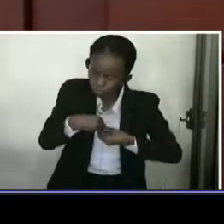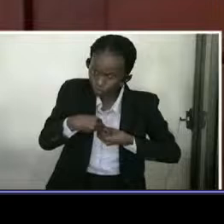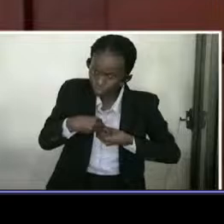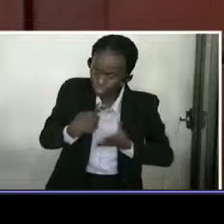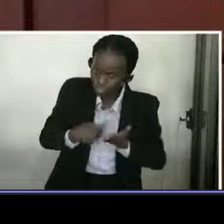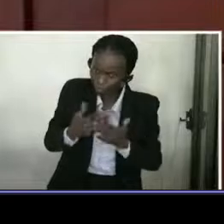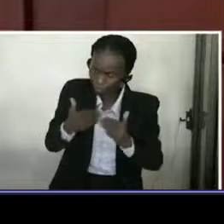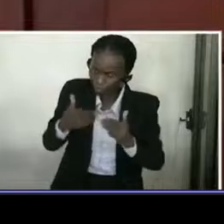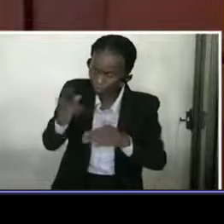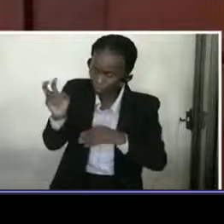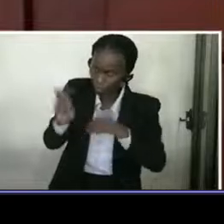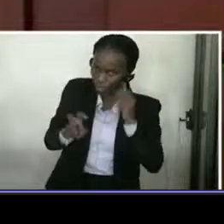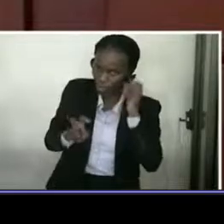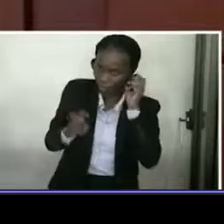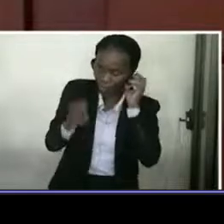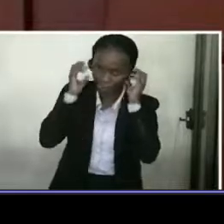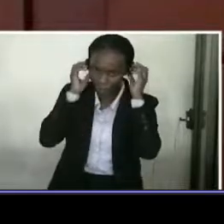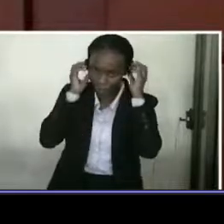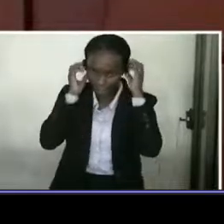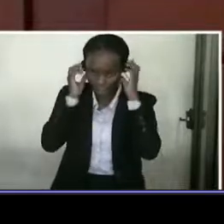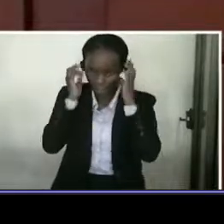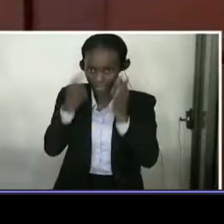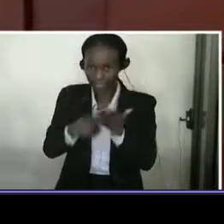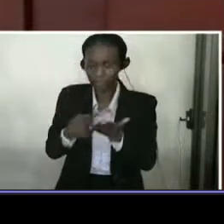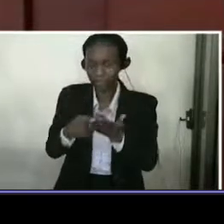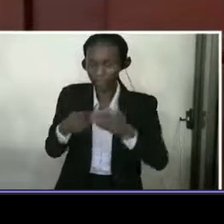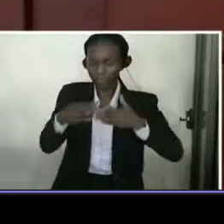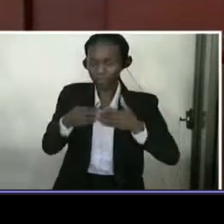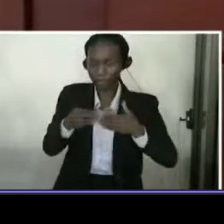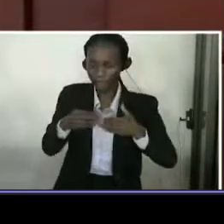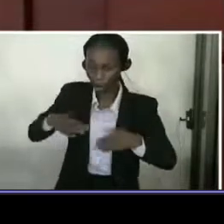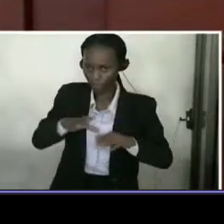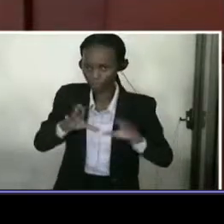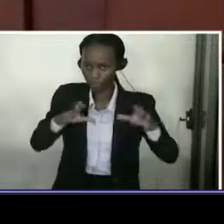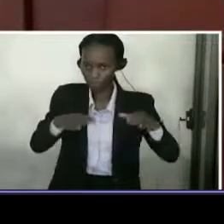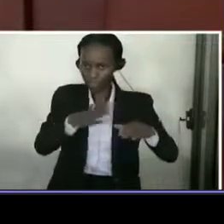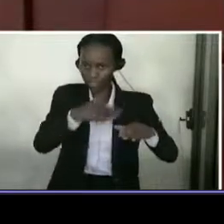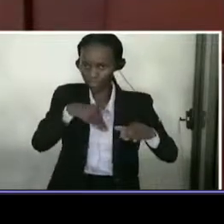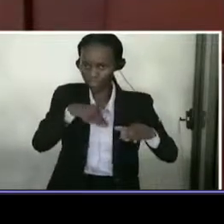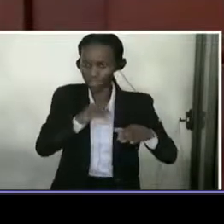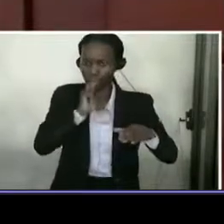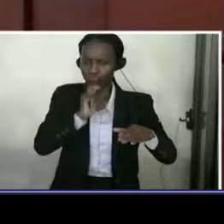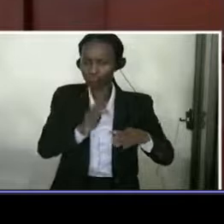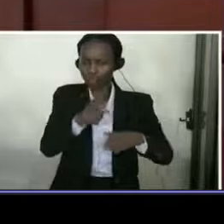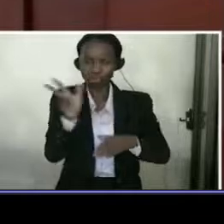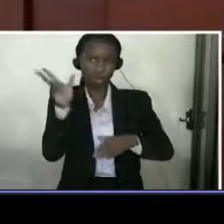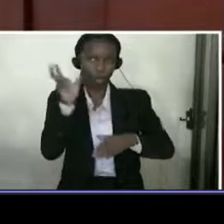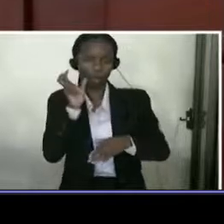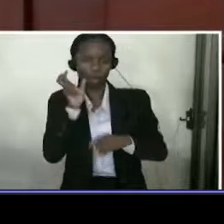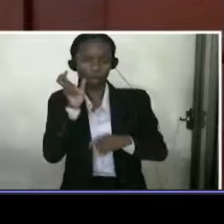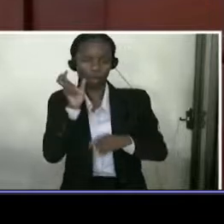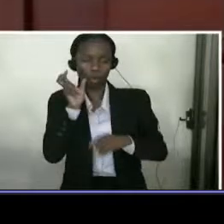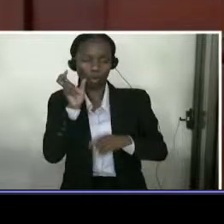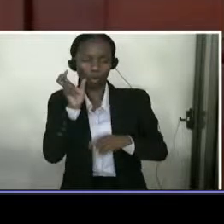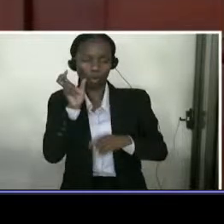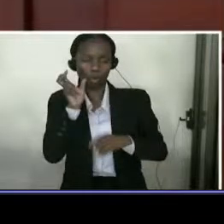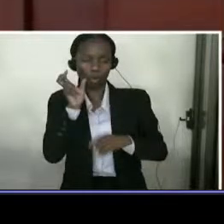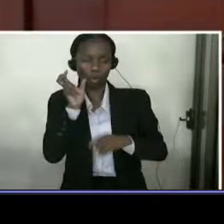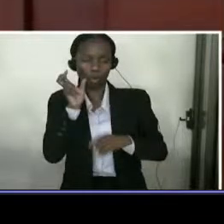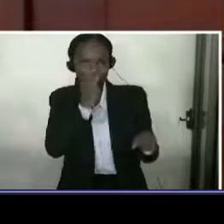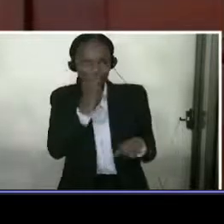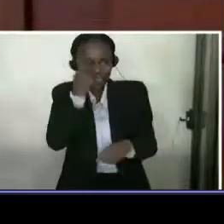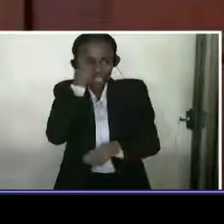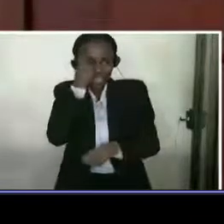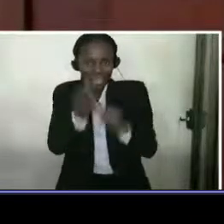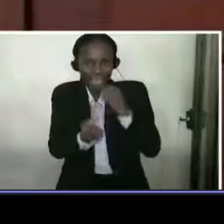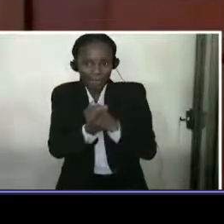egameni lekomiti eshaya umthetho. Aka konke abekusho ukhuluma nje inzwa bethi acabanga ukuthi iyenzeka angakaze